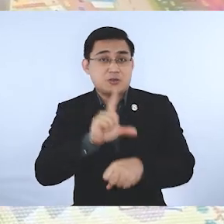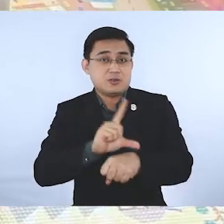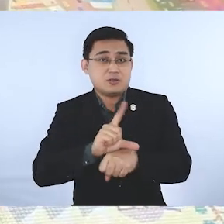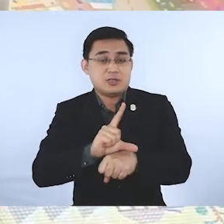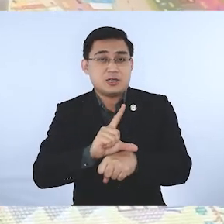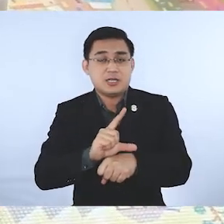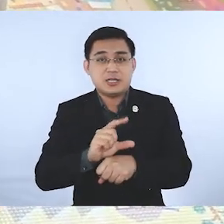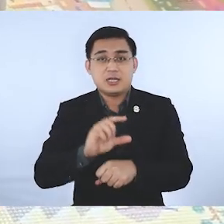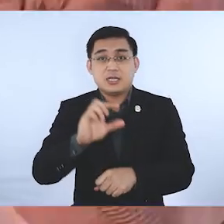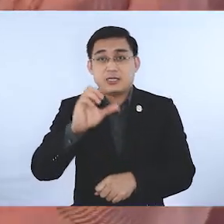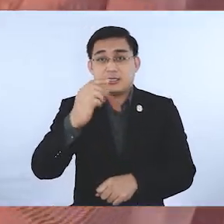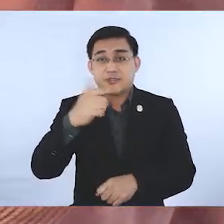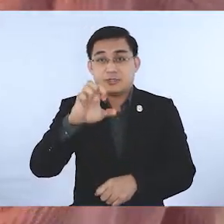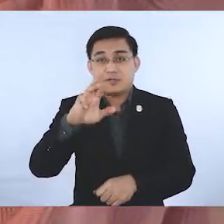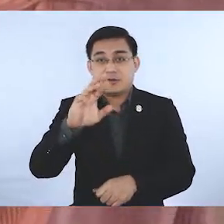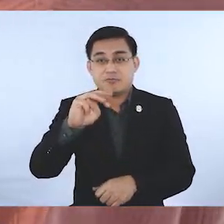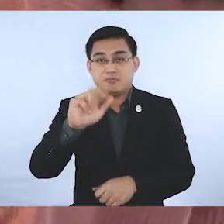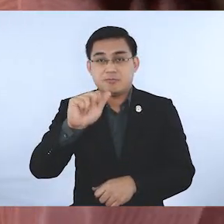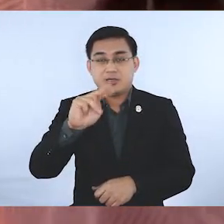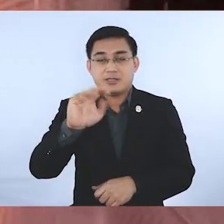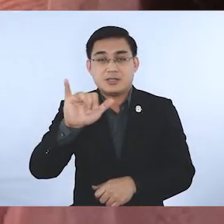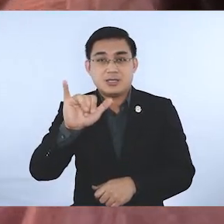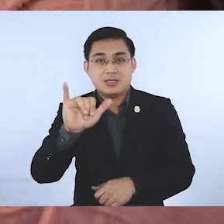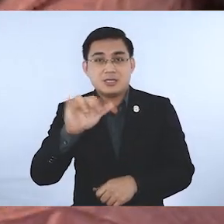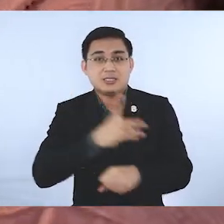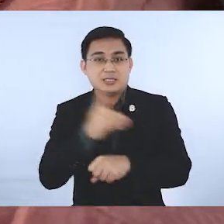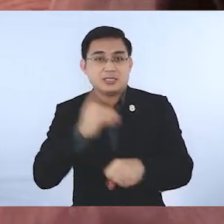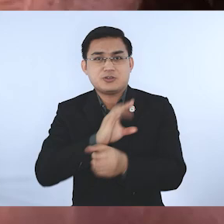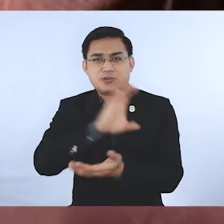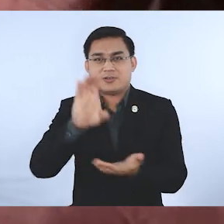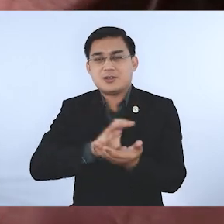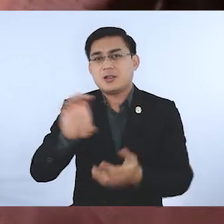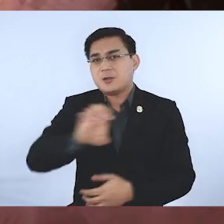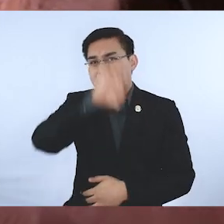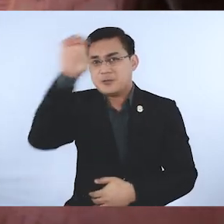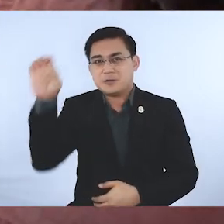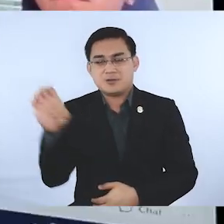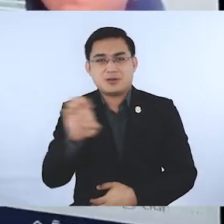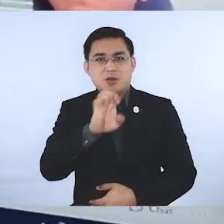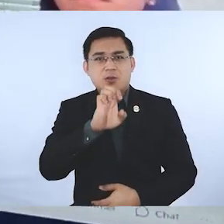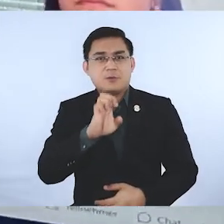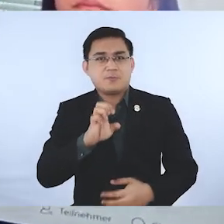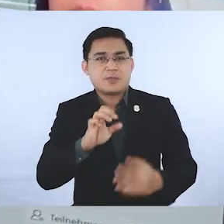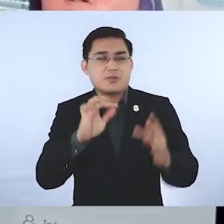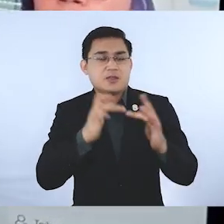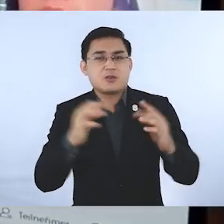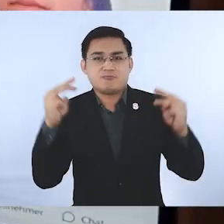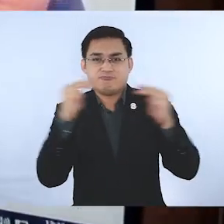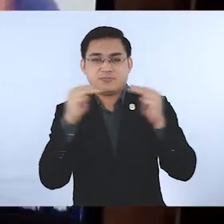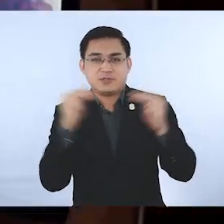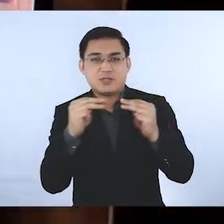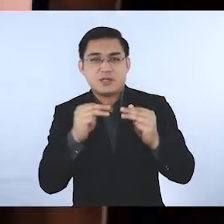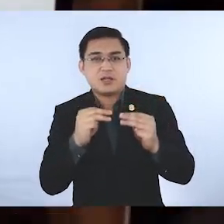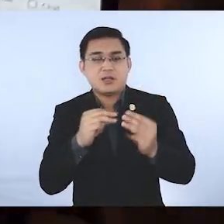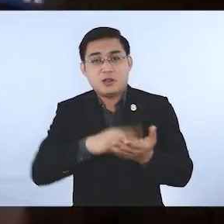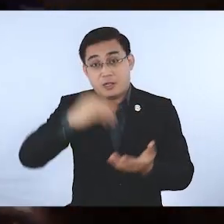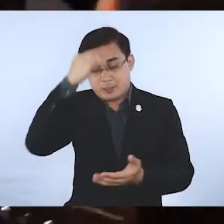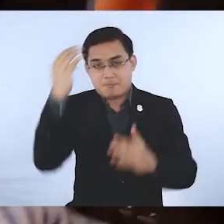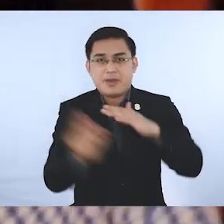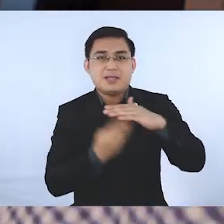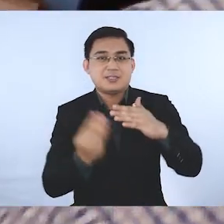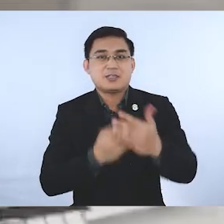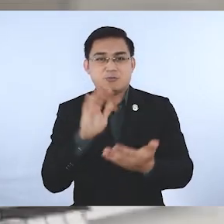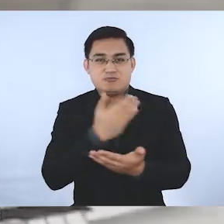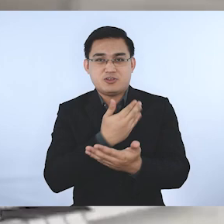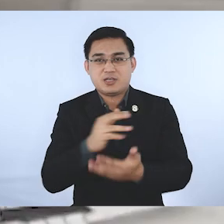of Frankfurt City, Germany, in the Ecclesiastical District of Central Europe, connected through video conferencing to learn the basic knowledge of